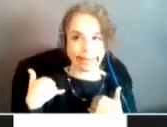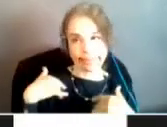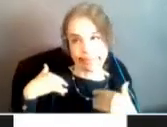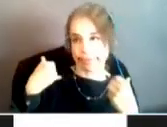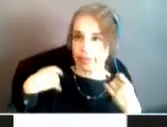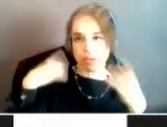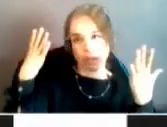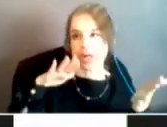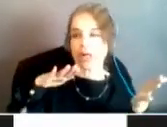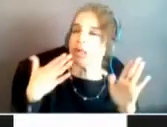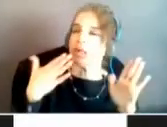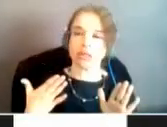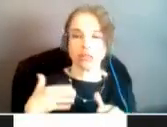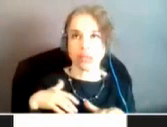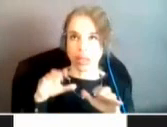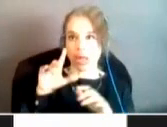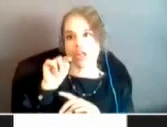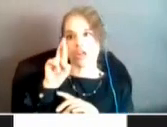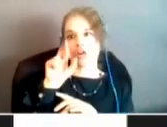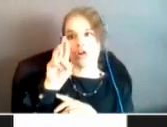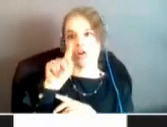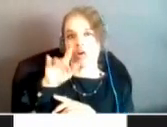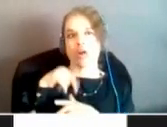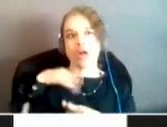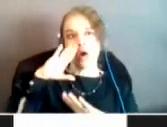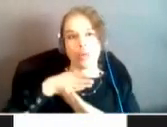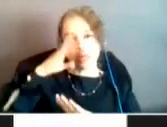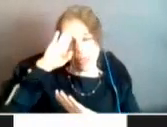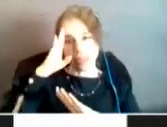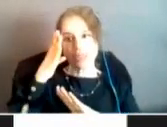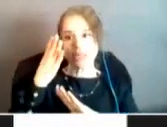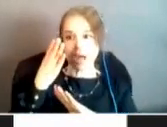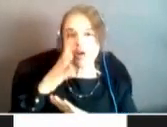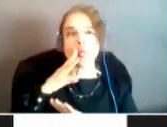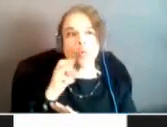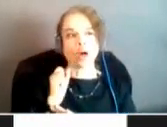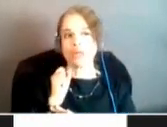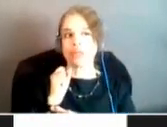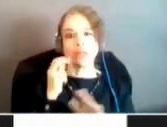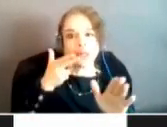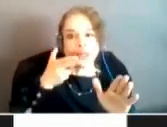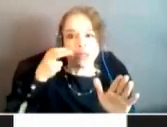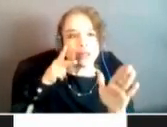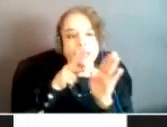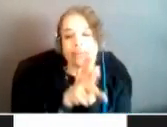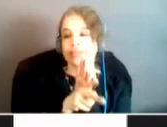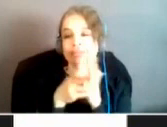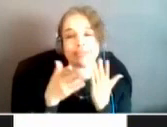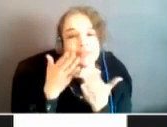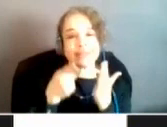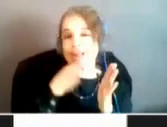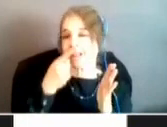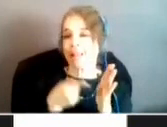death. It was homicide. My son or daughter or husband was shot and killed,